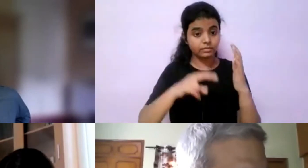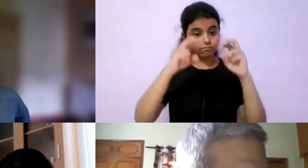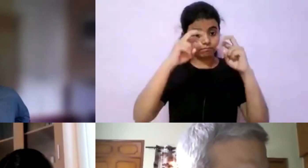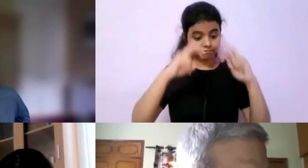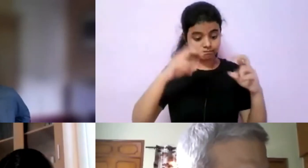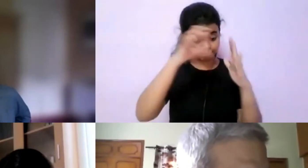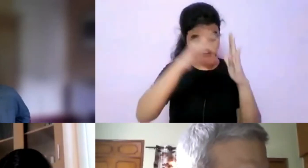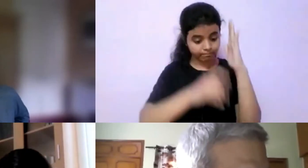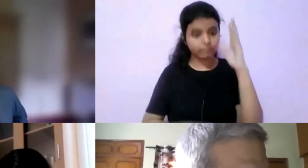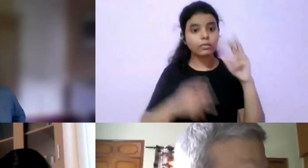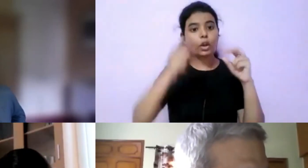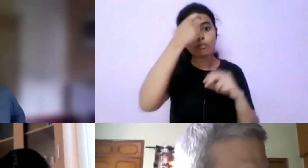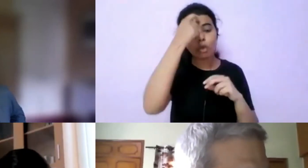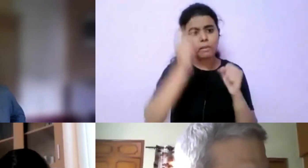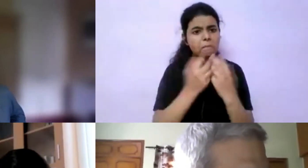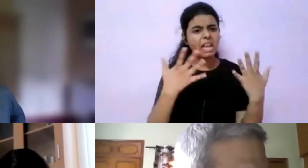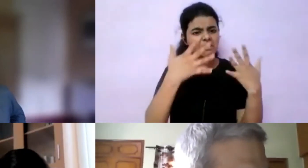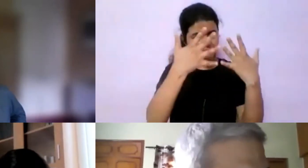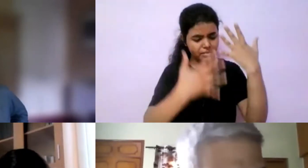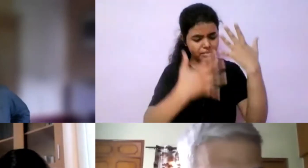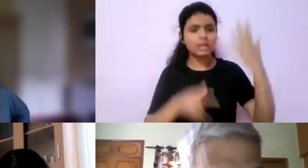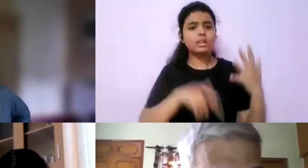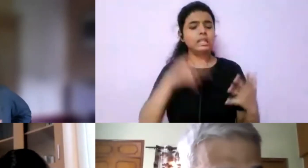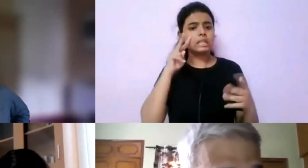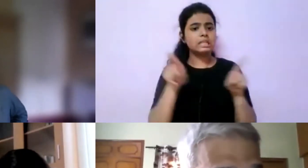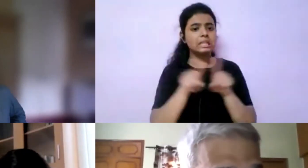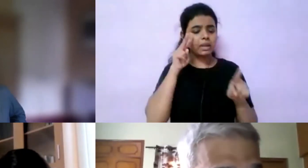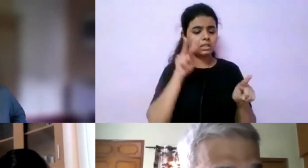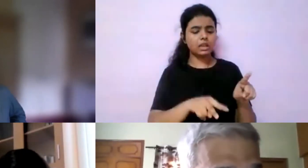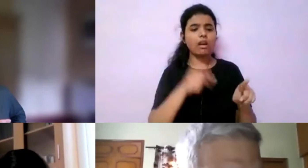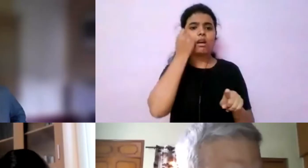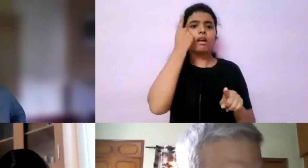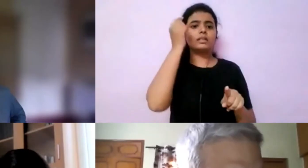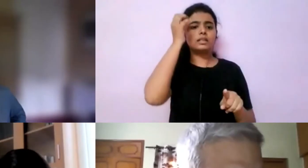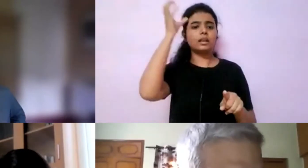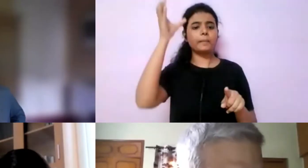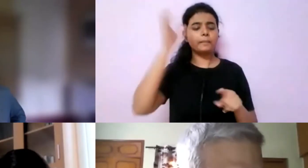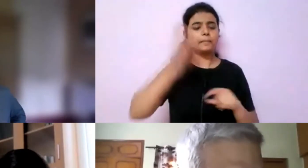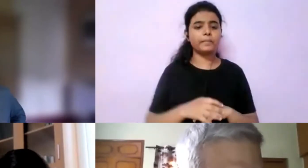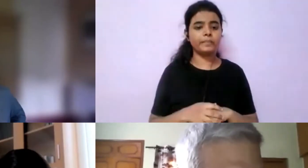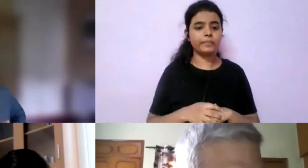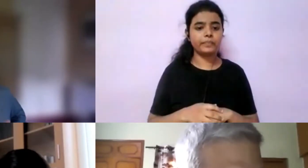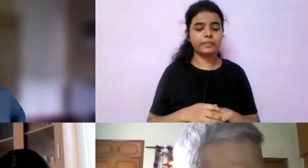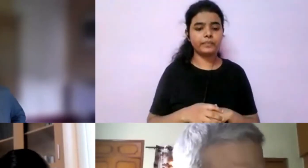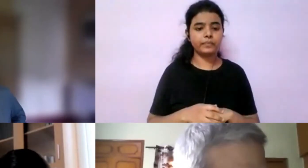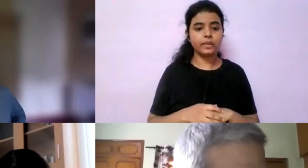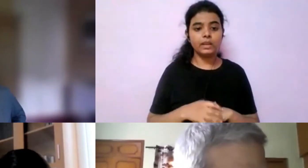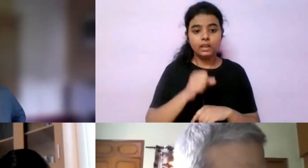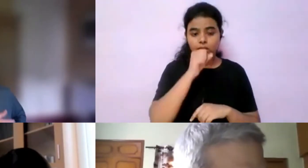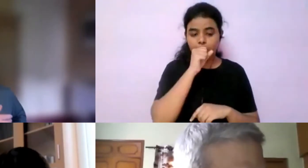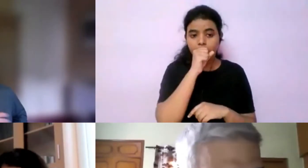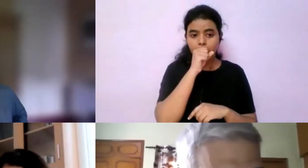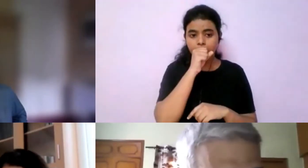think that you would then look at later work, such as Don Kulik's work around the provision of sex workers in